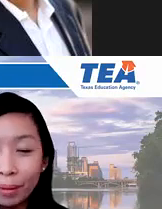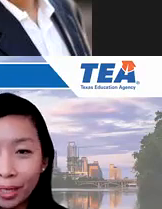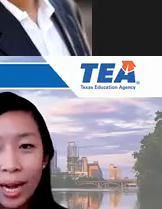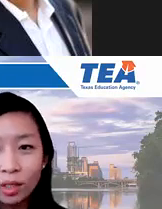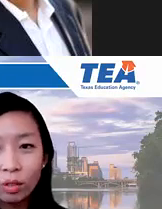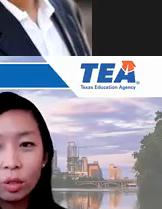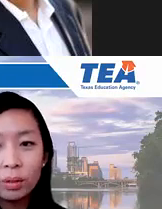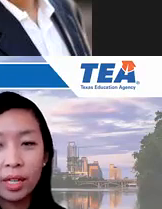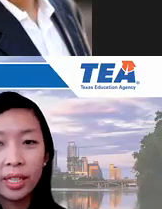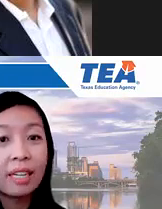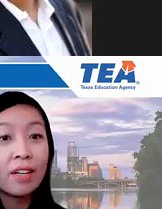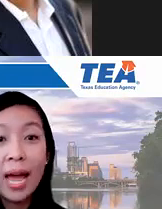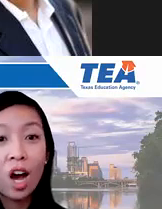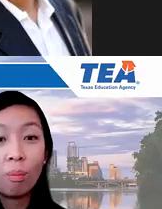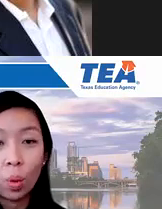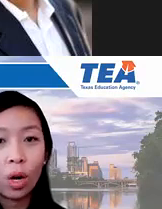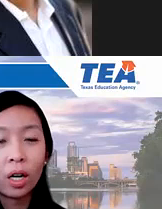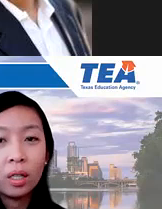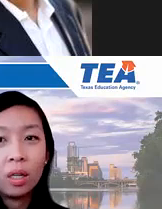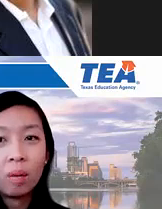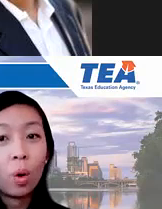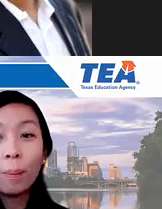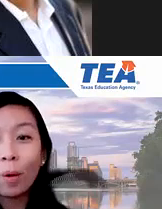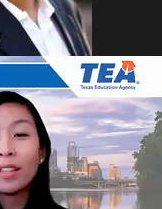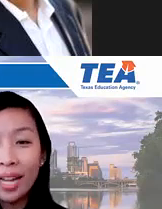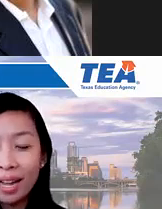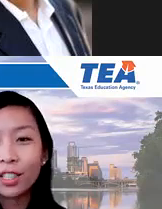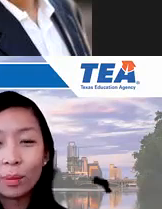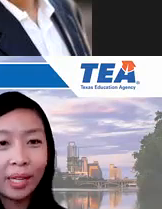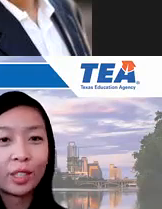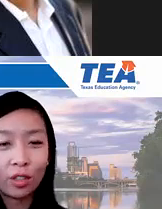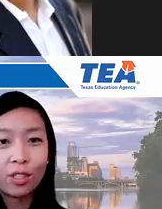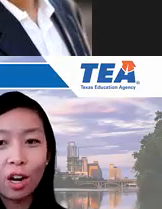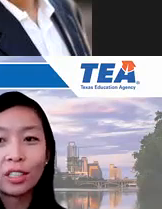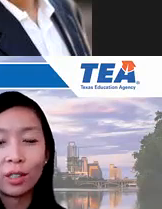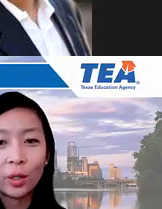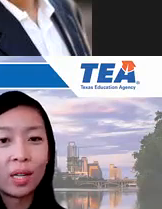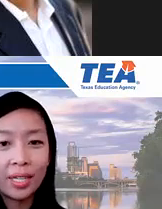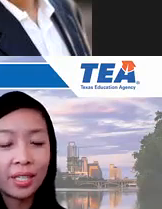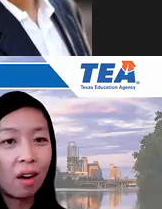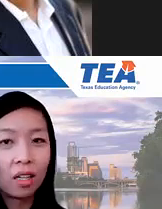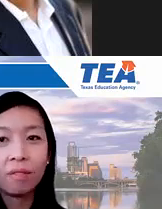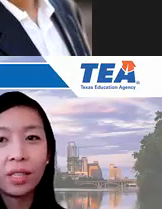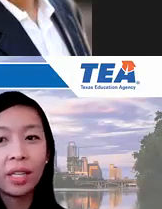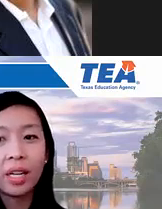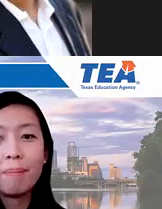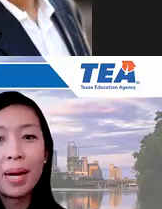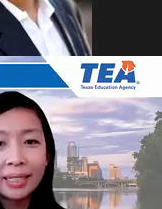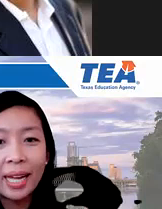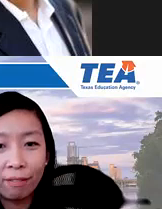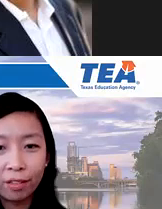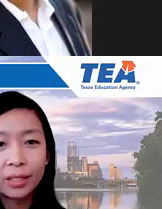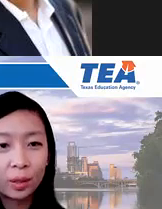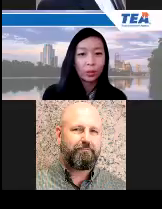what's happening in classrooms. And I think even now, more important than ever is making sure that STAAR is also aligned to all of the